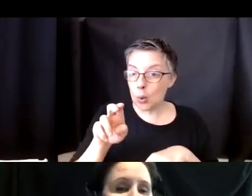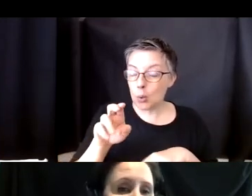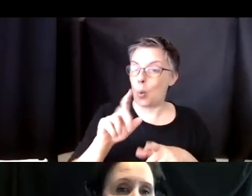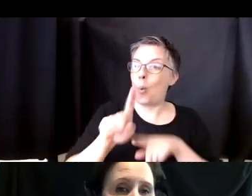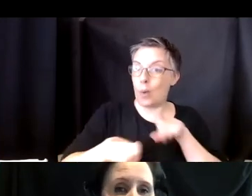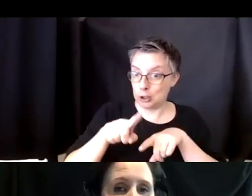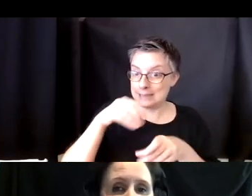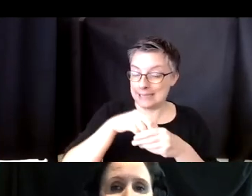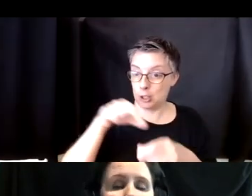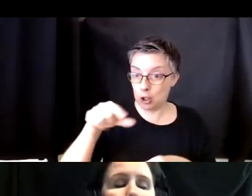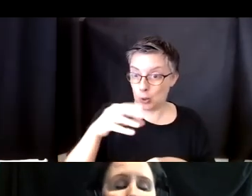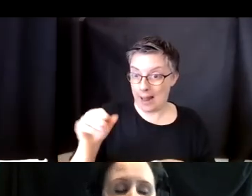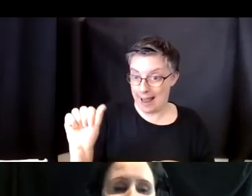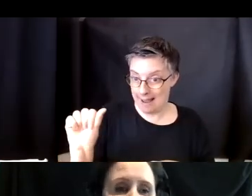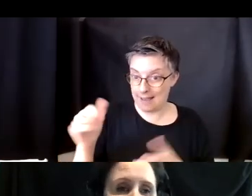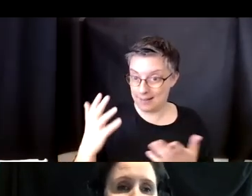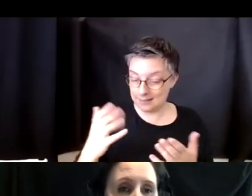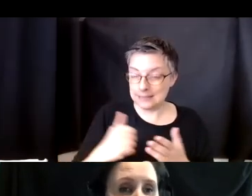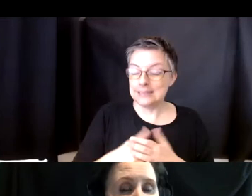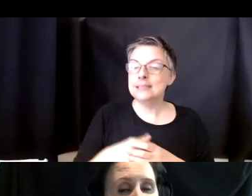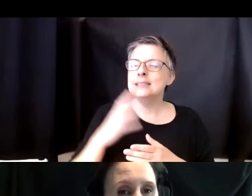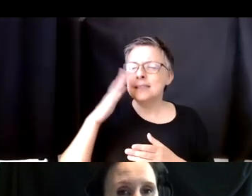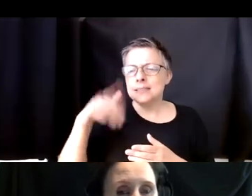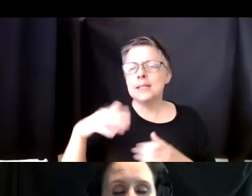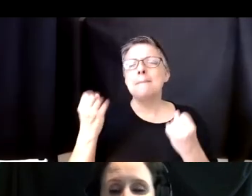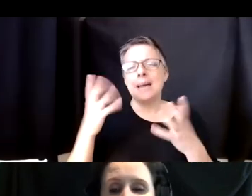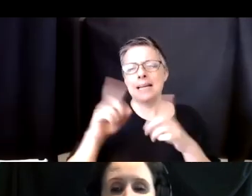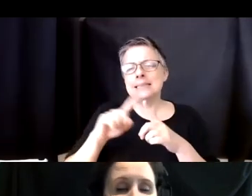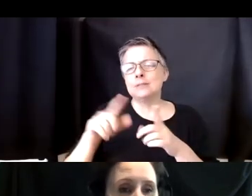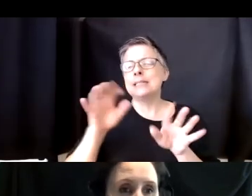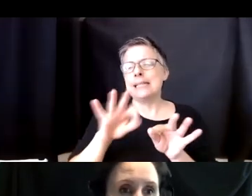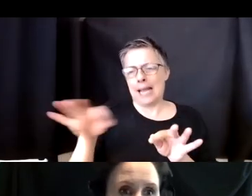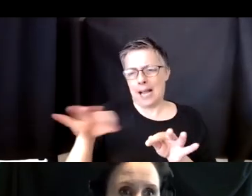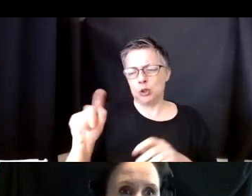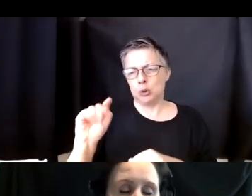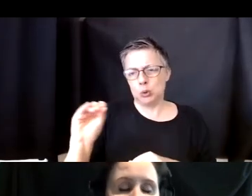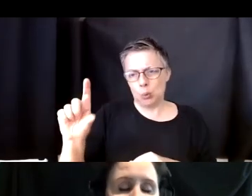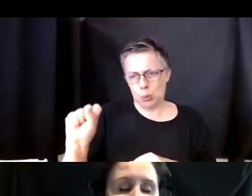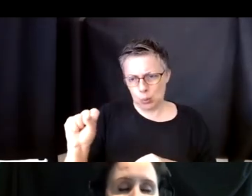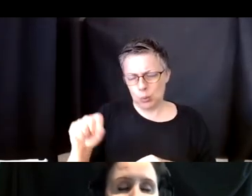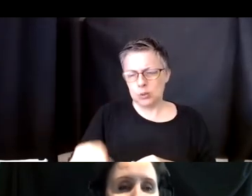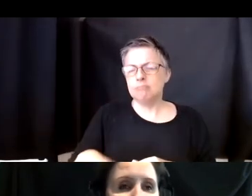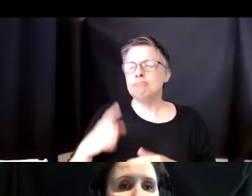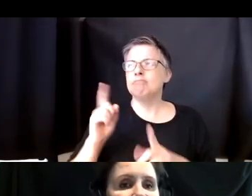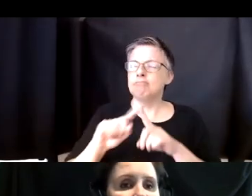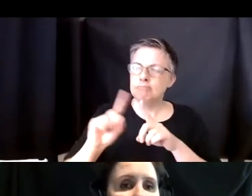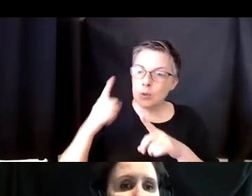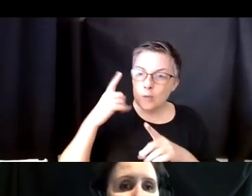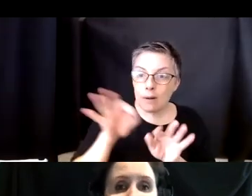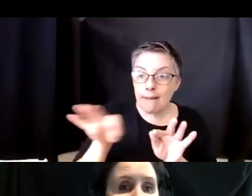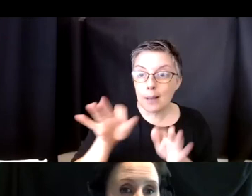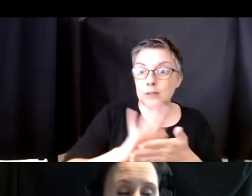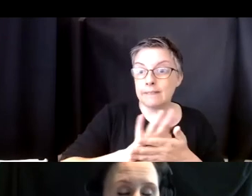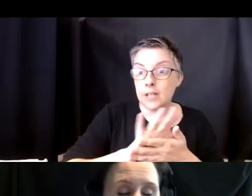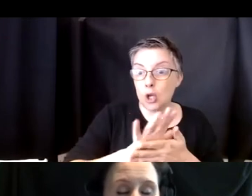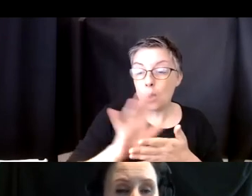to acknowledge that there are many different caption tools. There are caption tools to caption a video